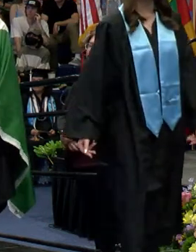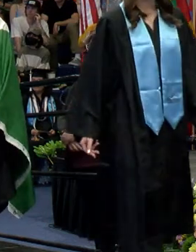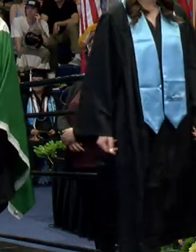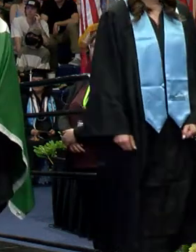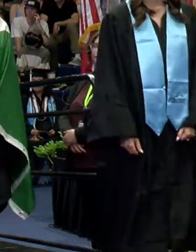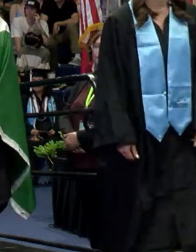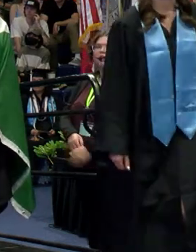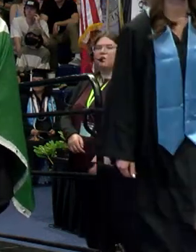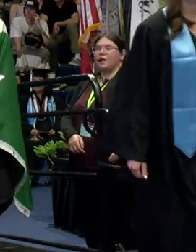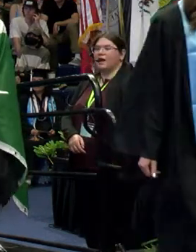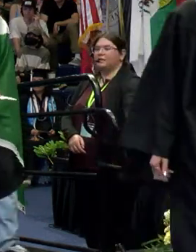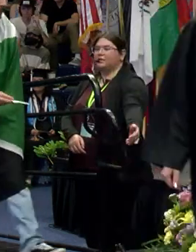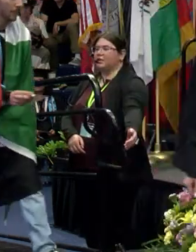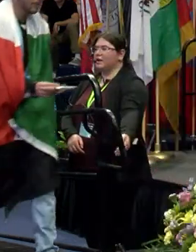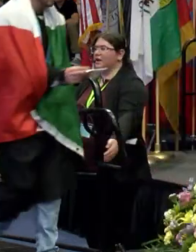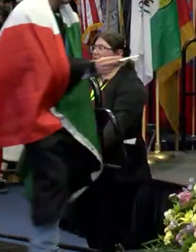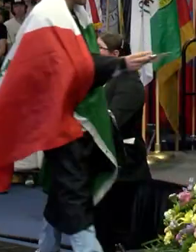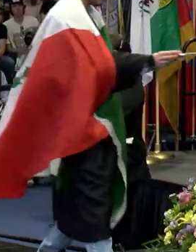Kara Laris.